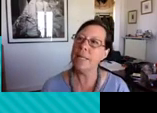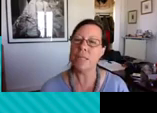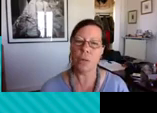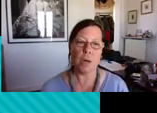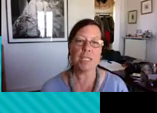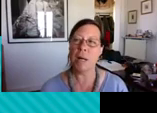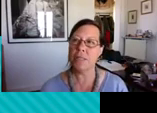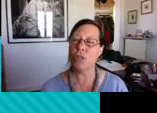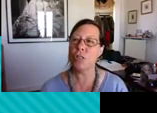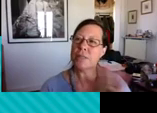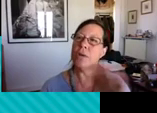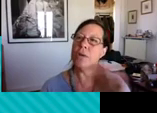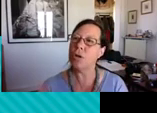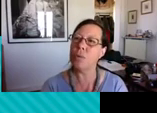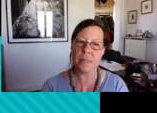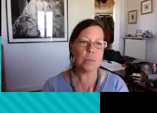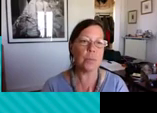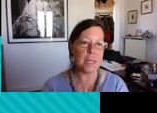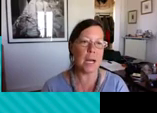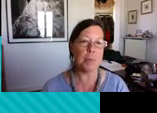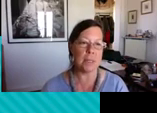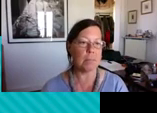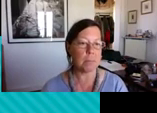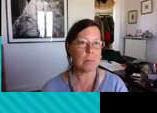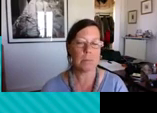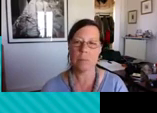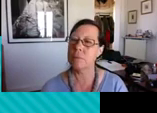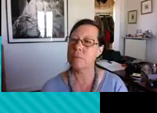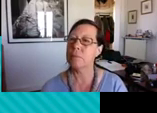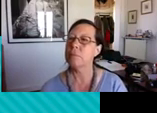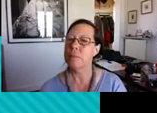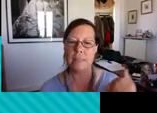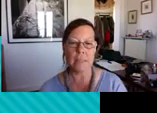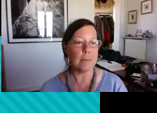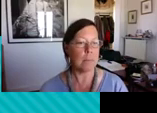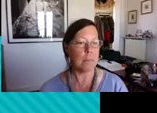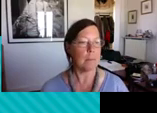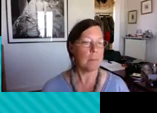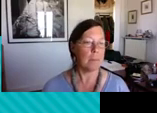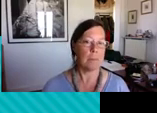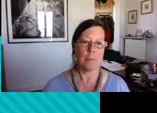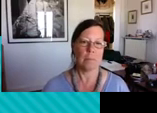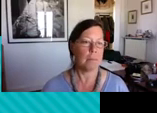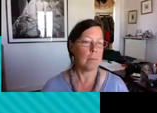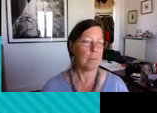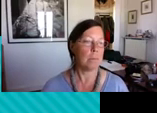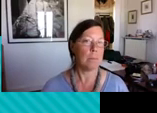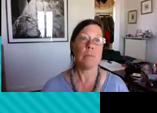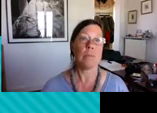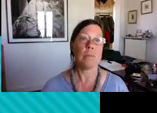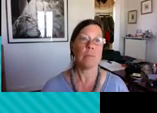and less so on its politicians, and New York was the opposite. Next slide.